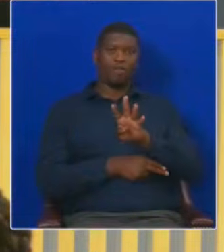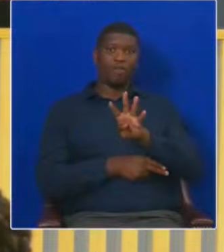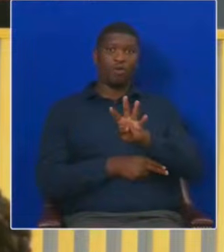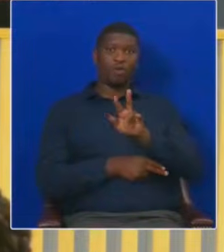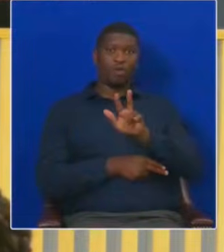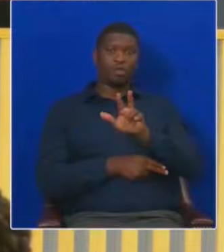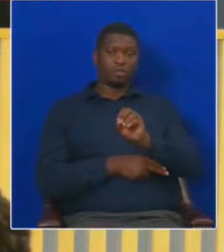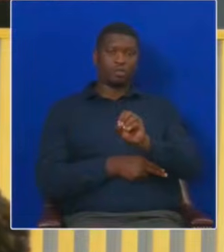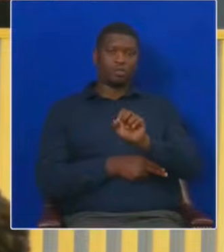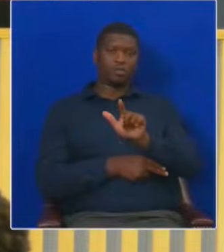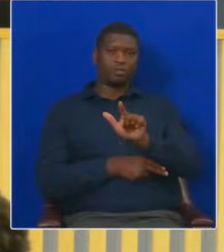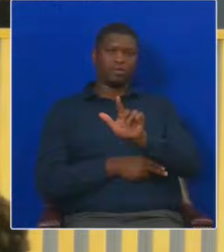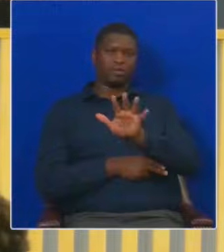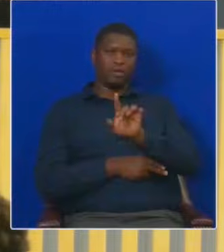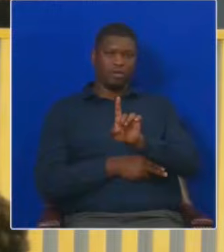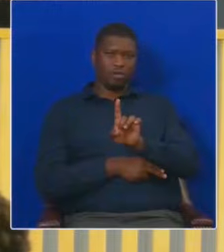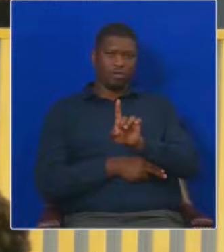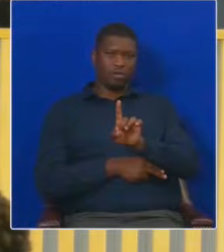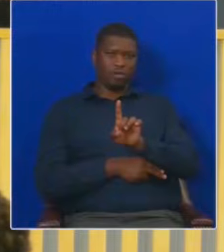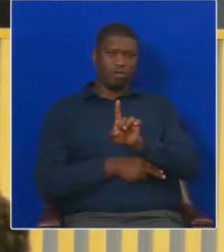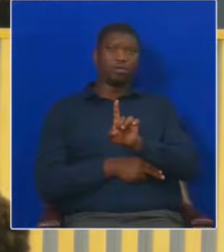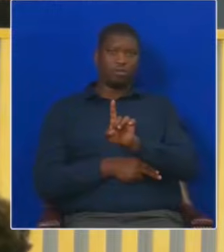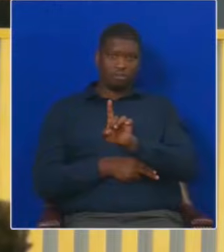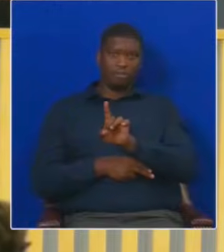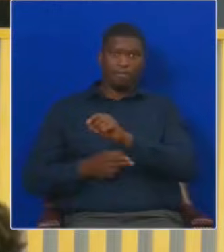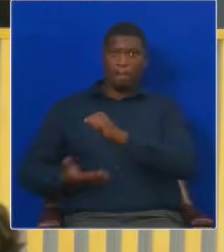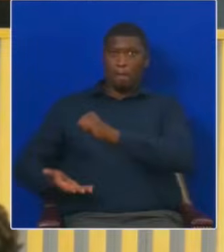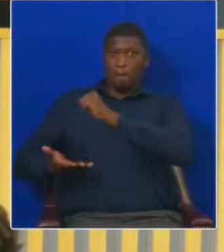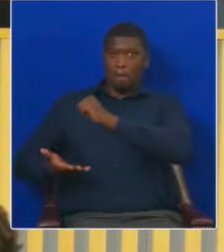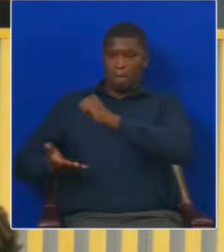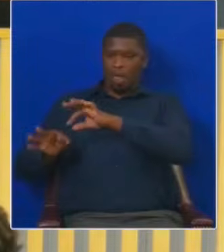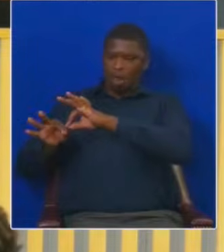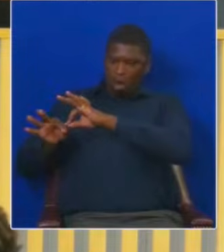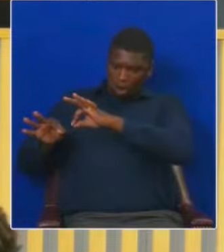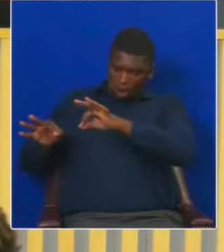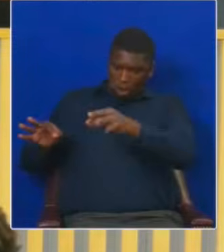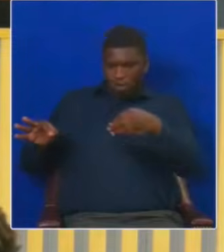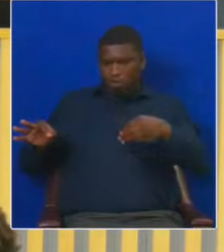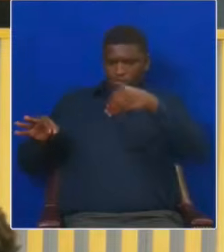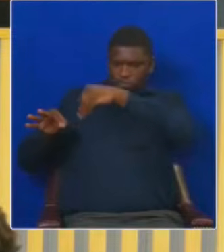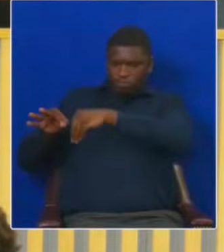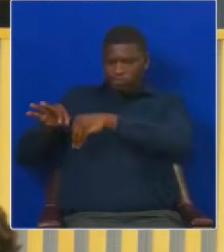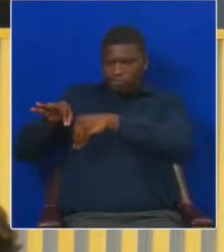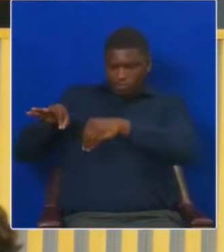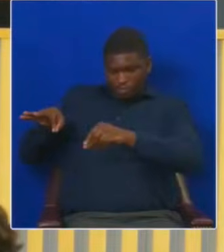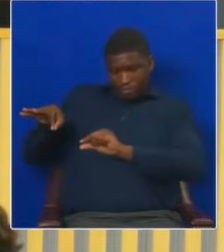480751, sealed in a forensic seal bag number PA